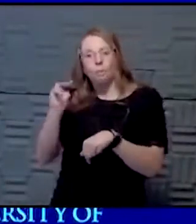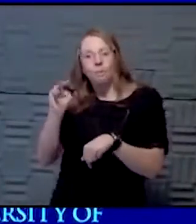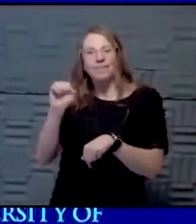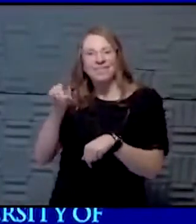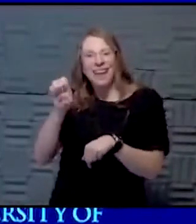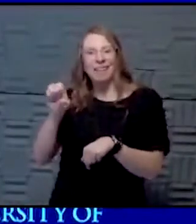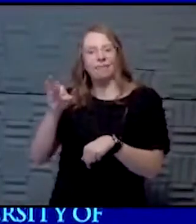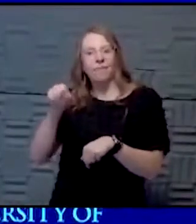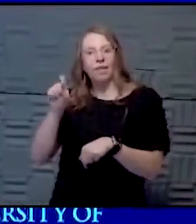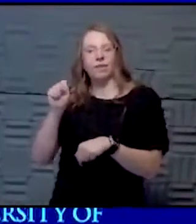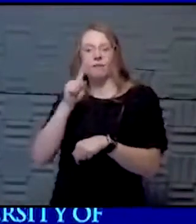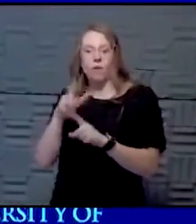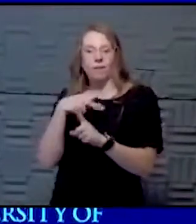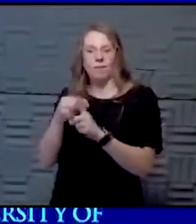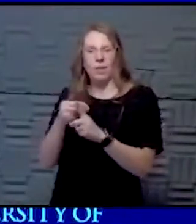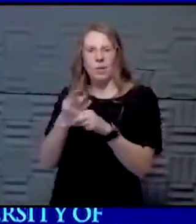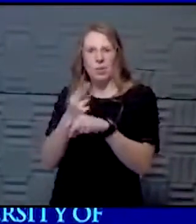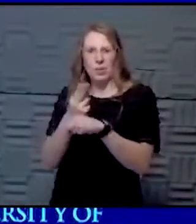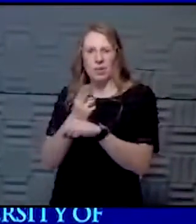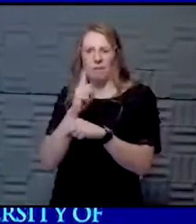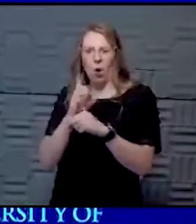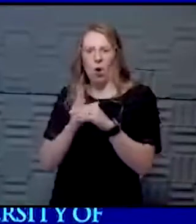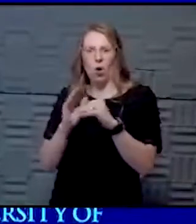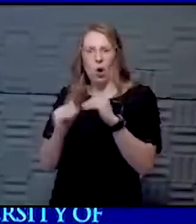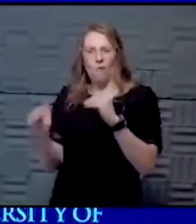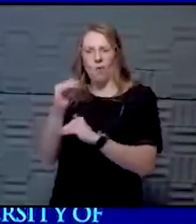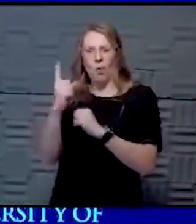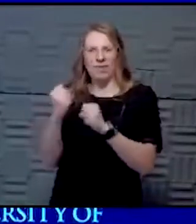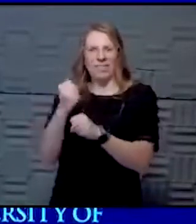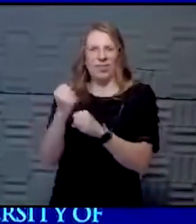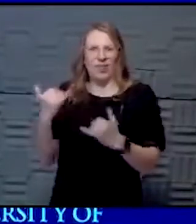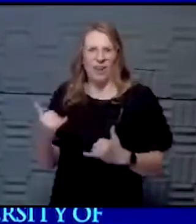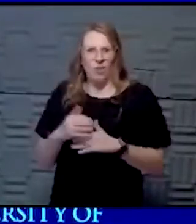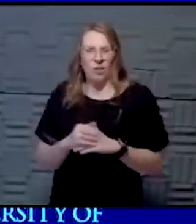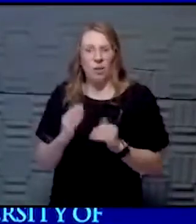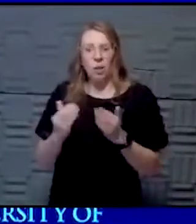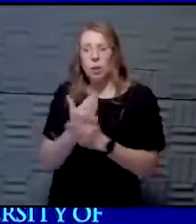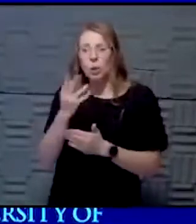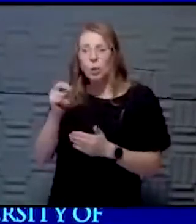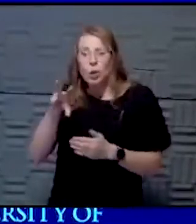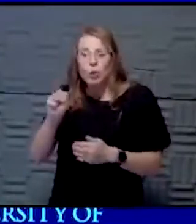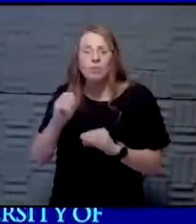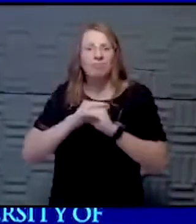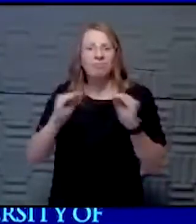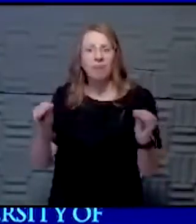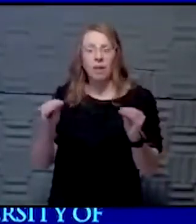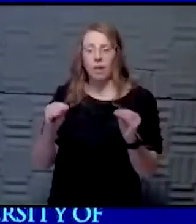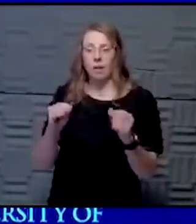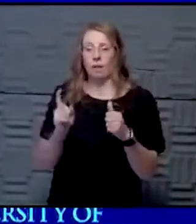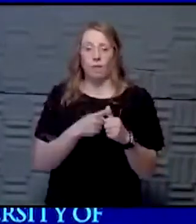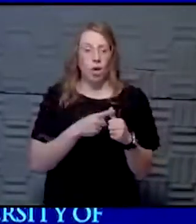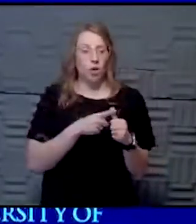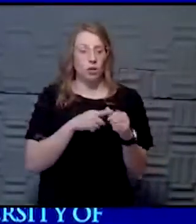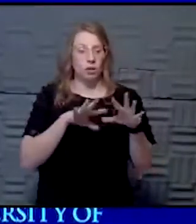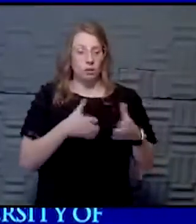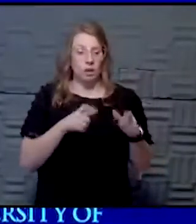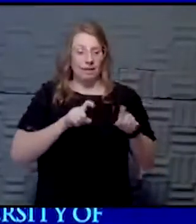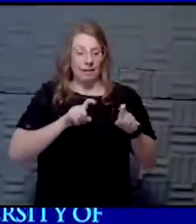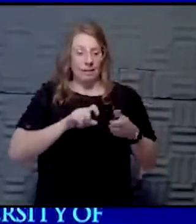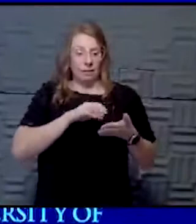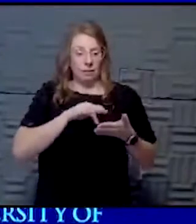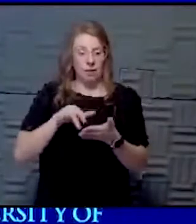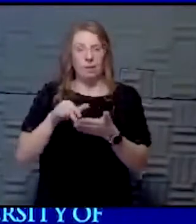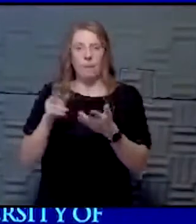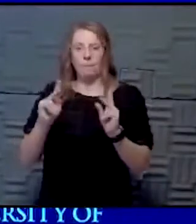been using this vaccine for over a year now, folks. This is not new news anymore. The first trials, the patients are still being followed up for that trial, and people are